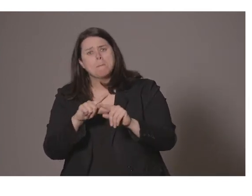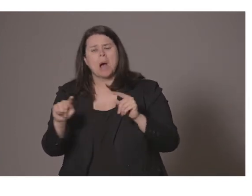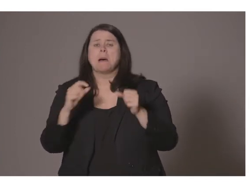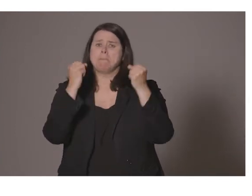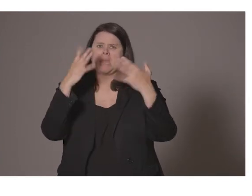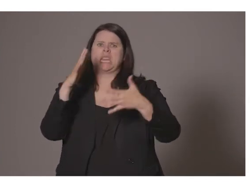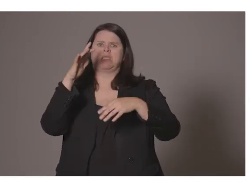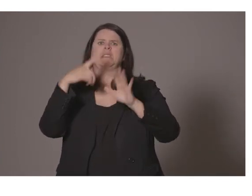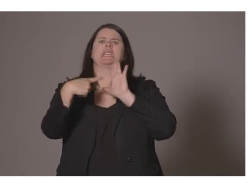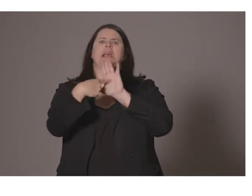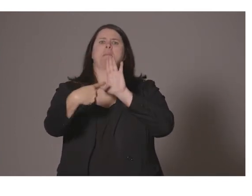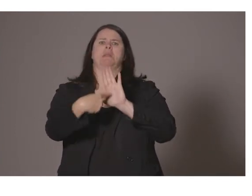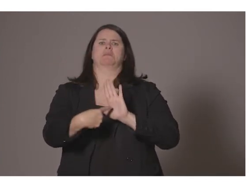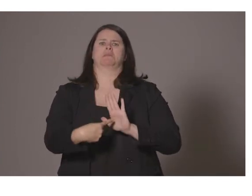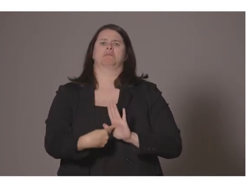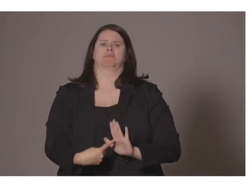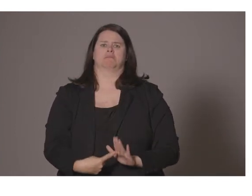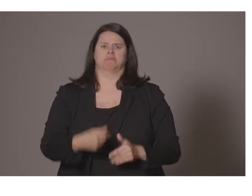lot of bases.